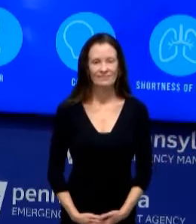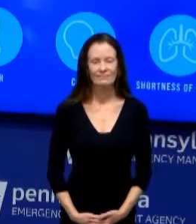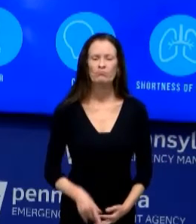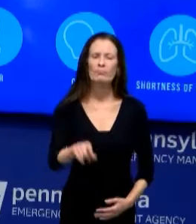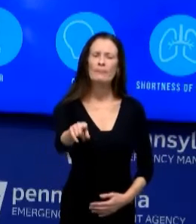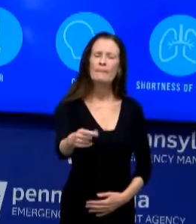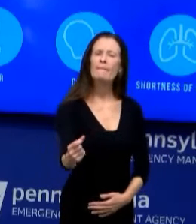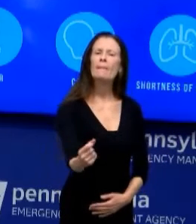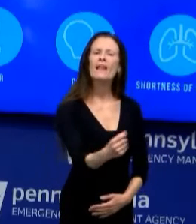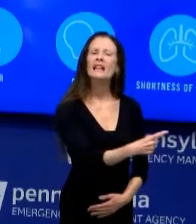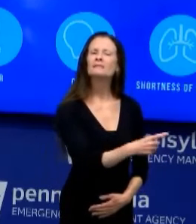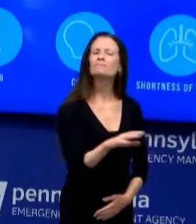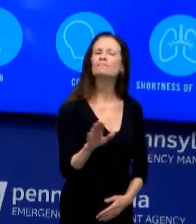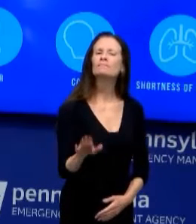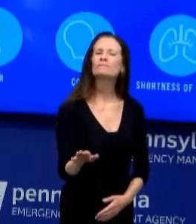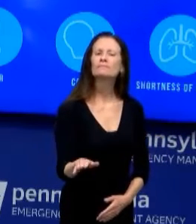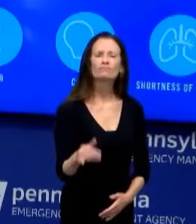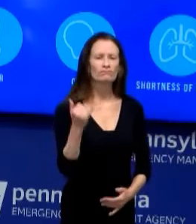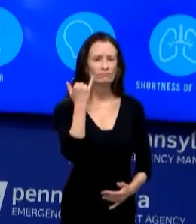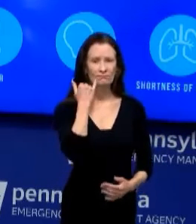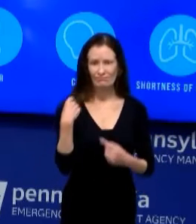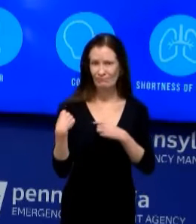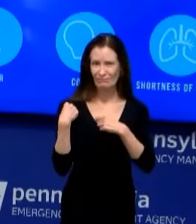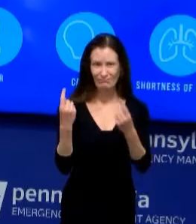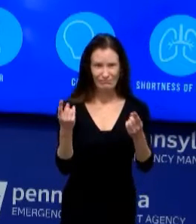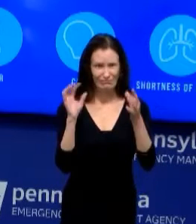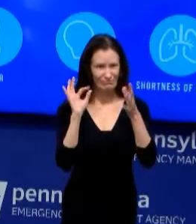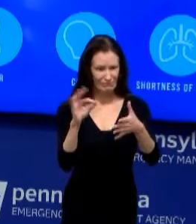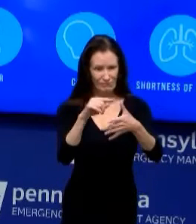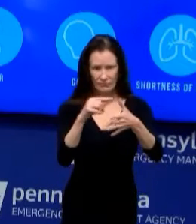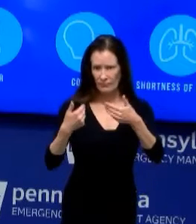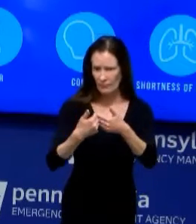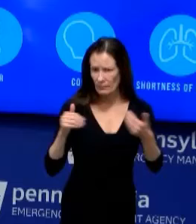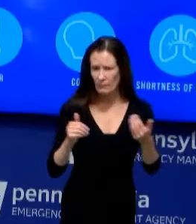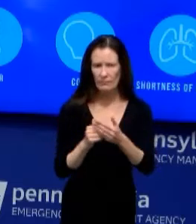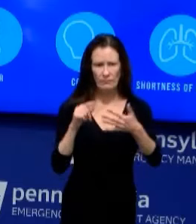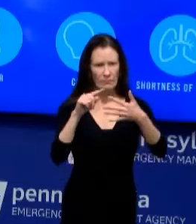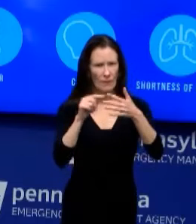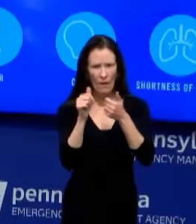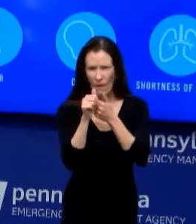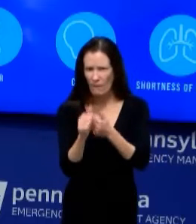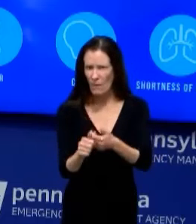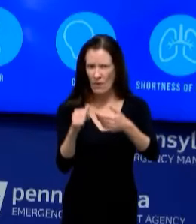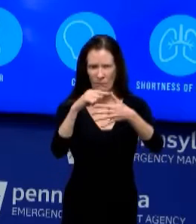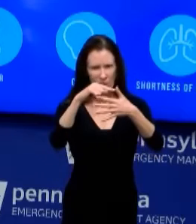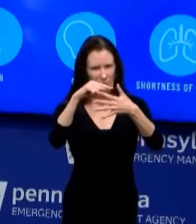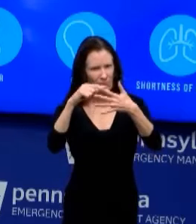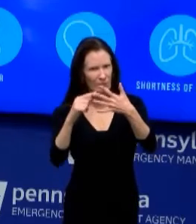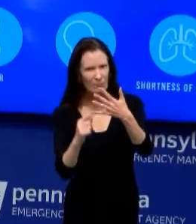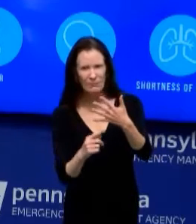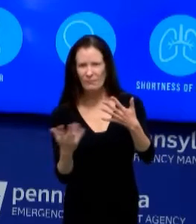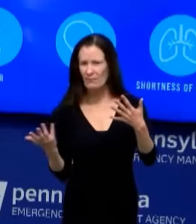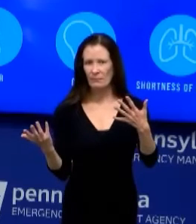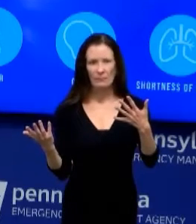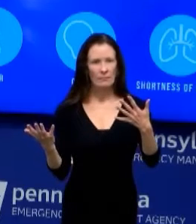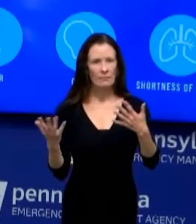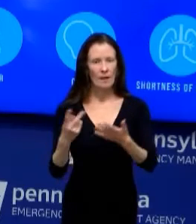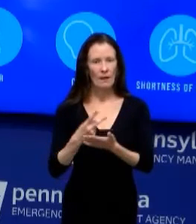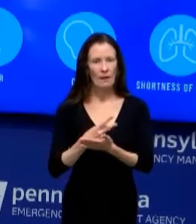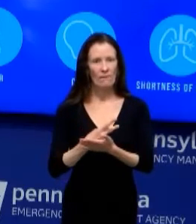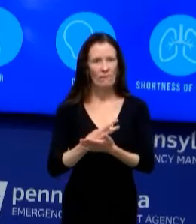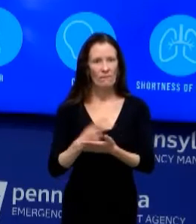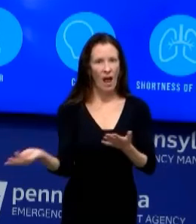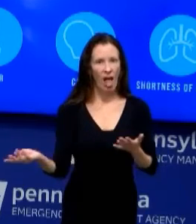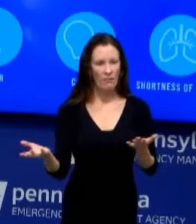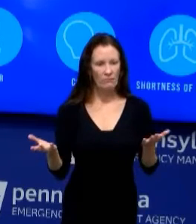hoped. And are you worried people will get restless and ignore the stay-at-home order, especially considering the social distancing scoreboard